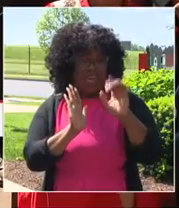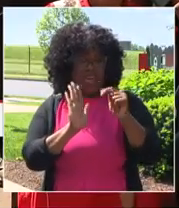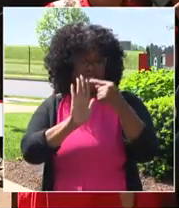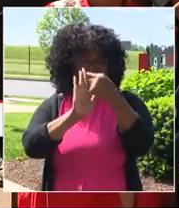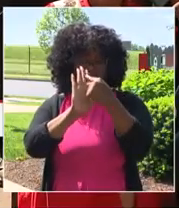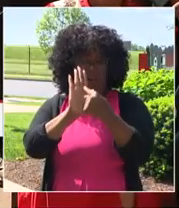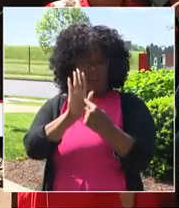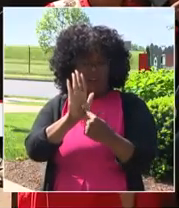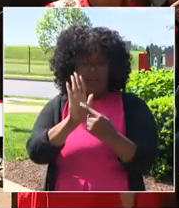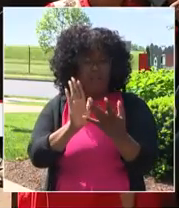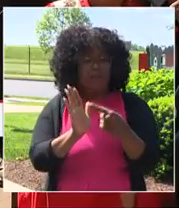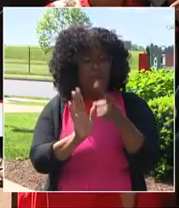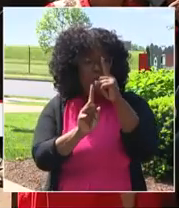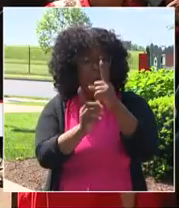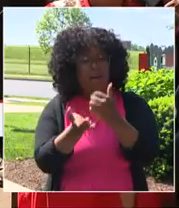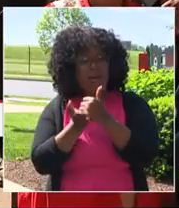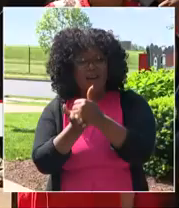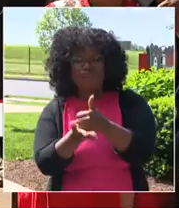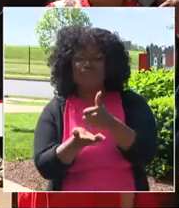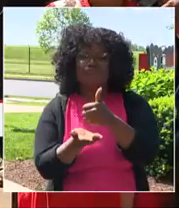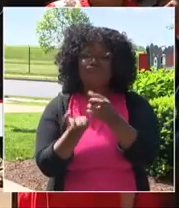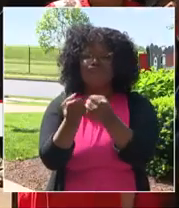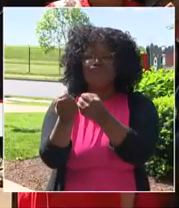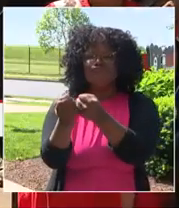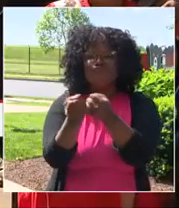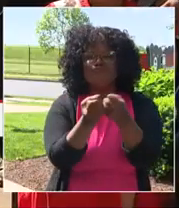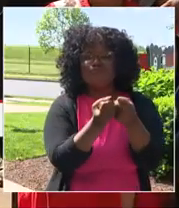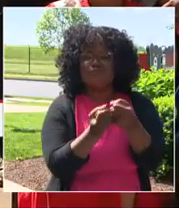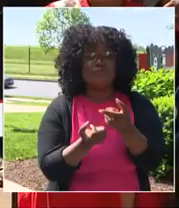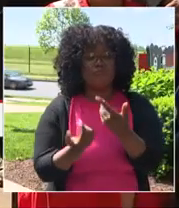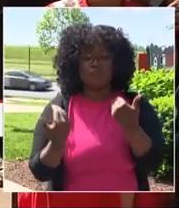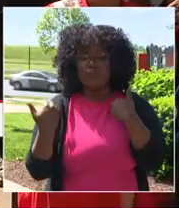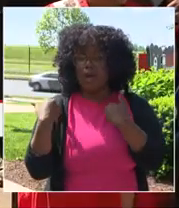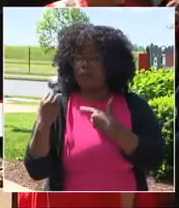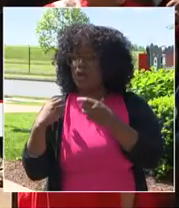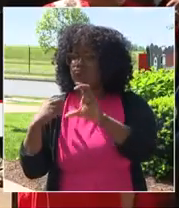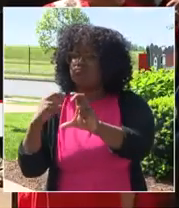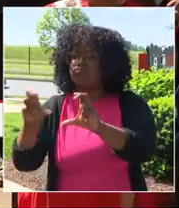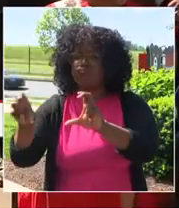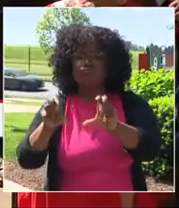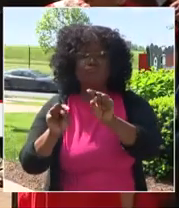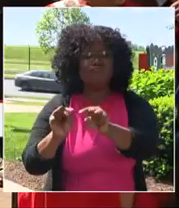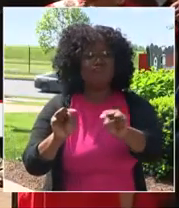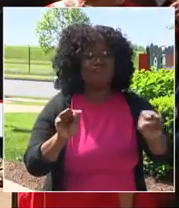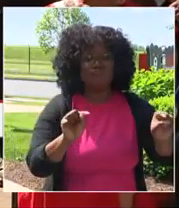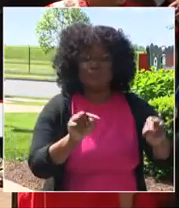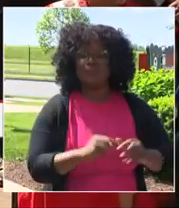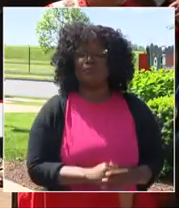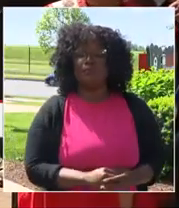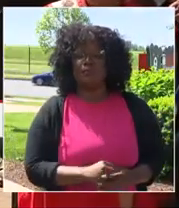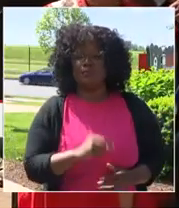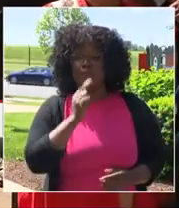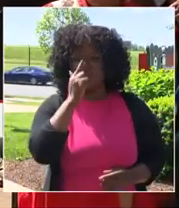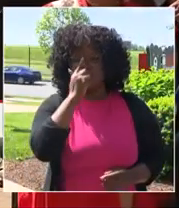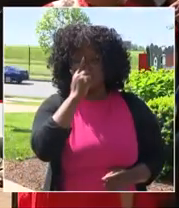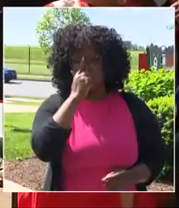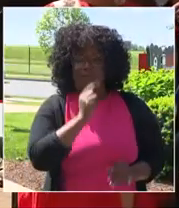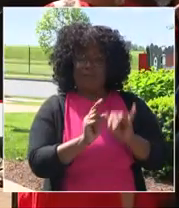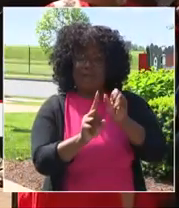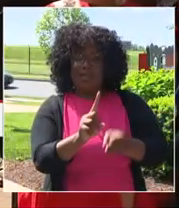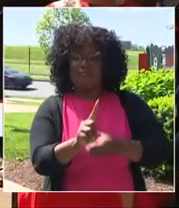D.C. government to the federal government, including pensions, courts, prisons, and